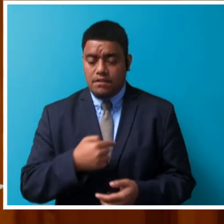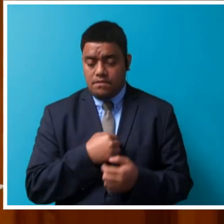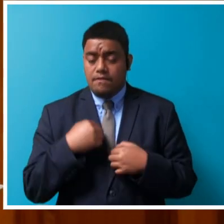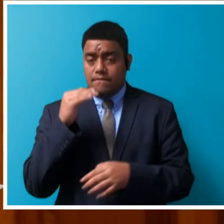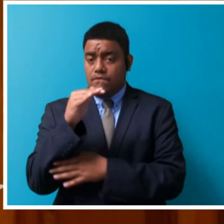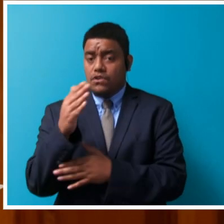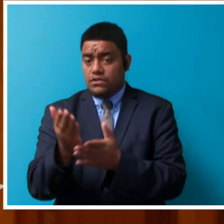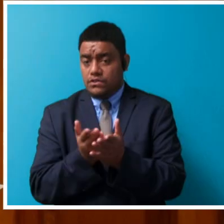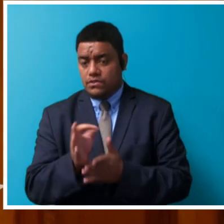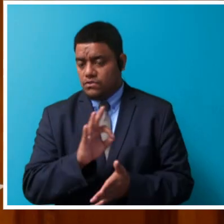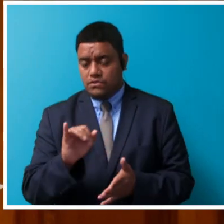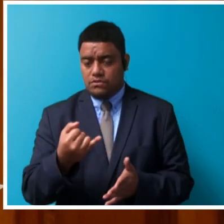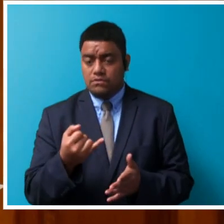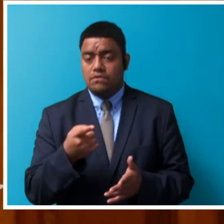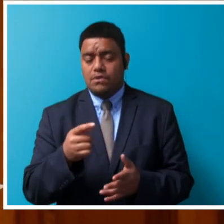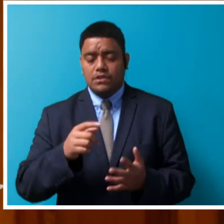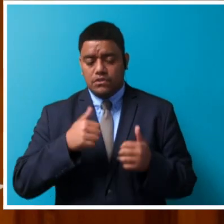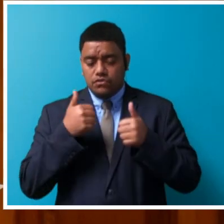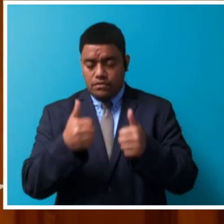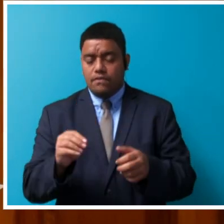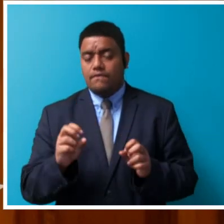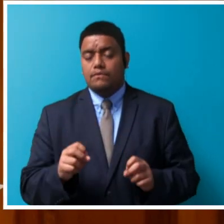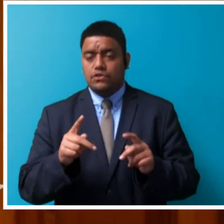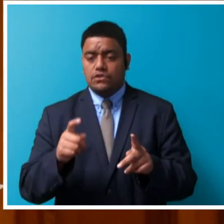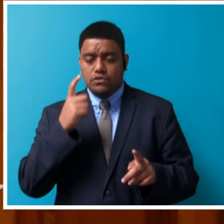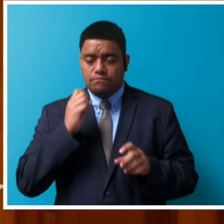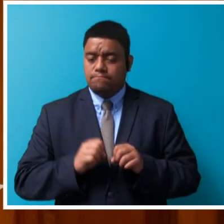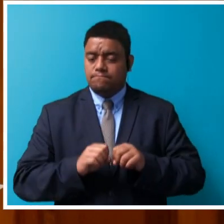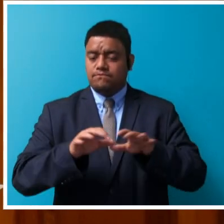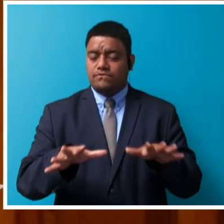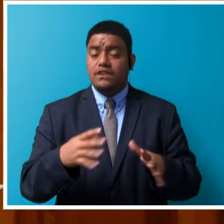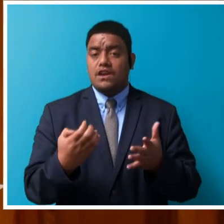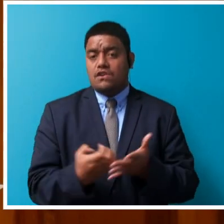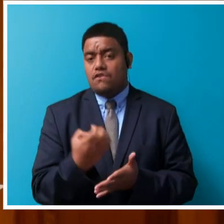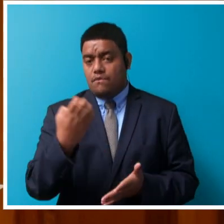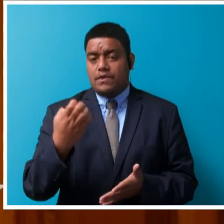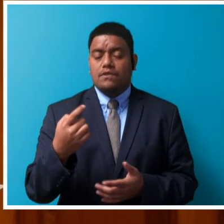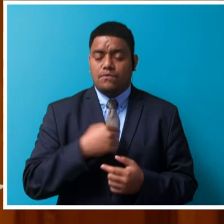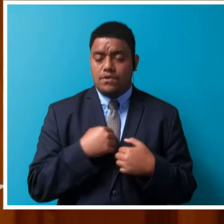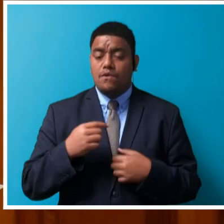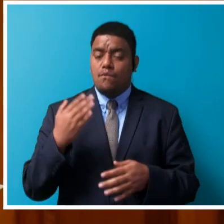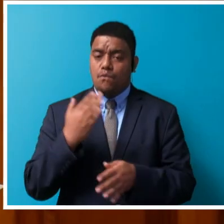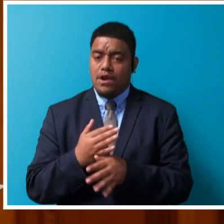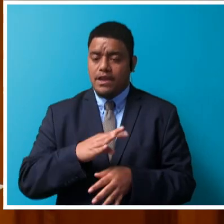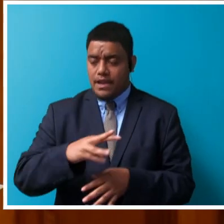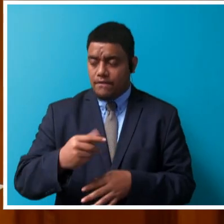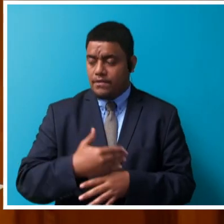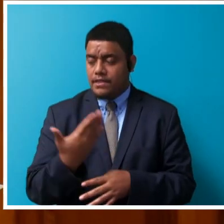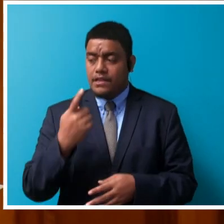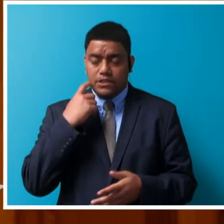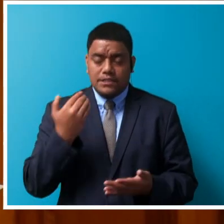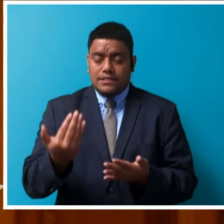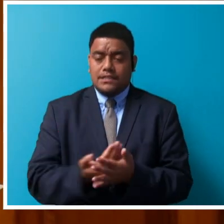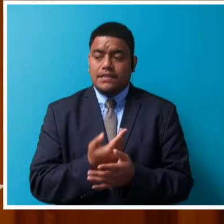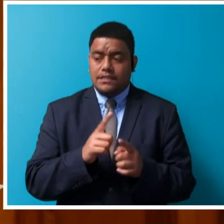is not just a symbol, it's a driver of opportunities. They are economic outposts working every day to secure